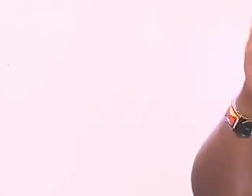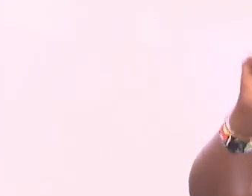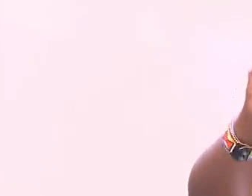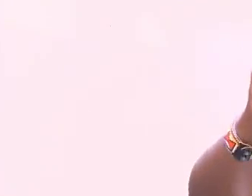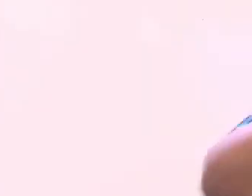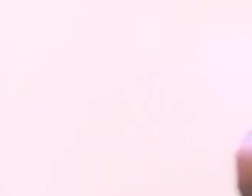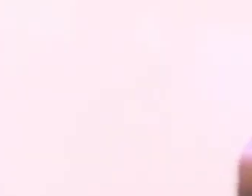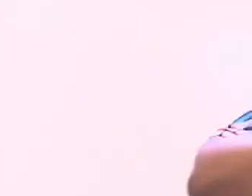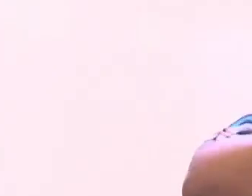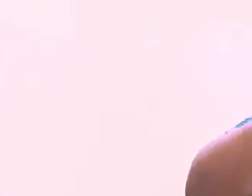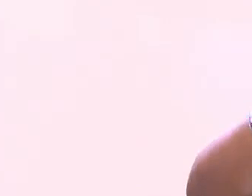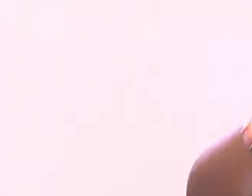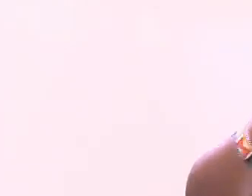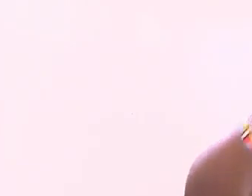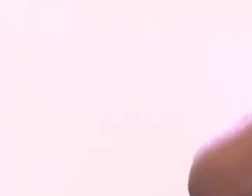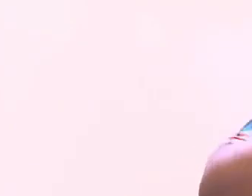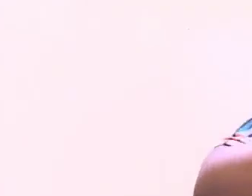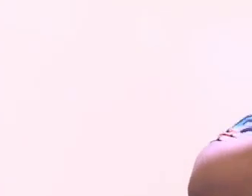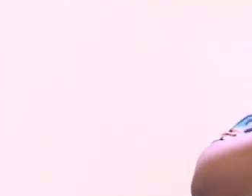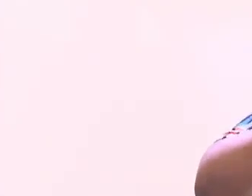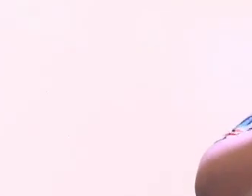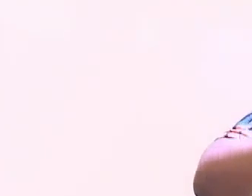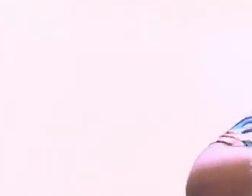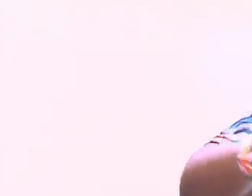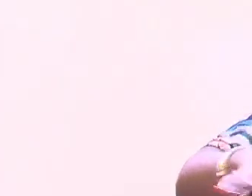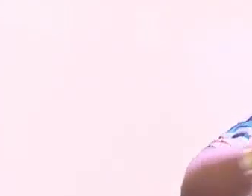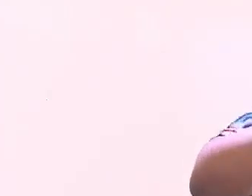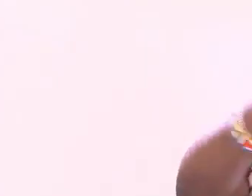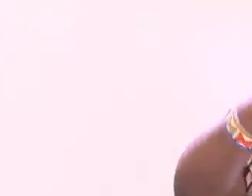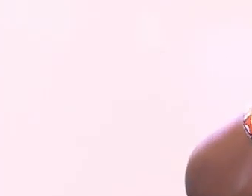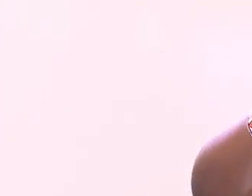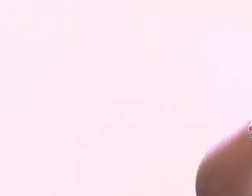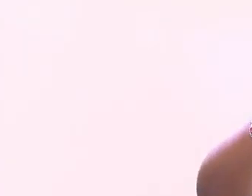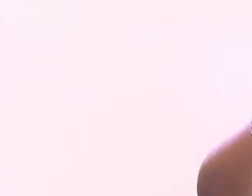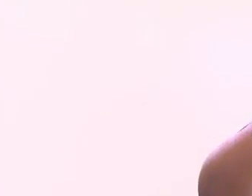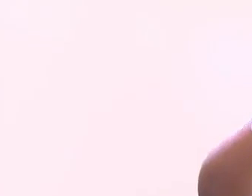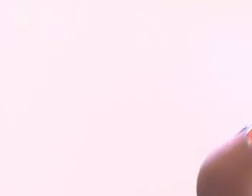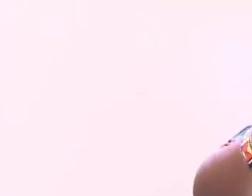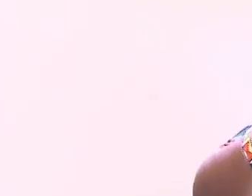inclusion libraries. She has a master's in managing.